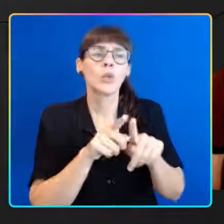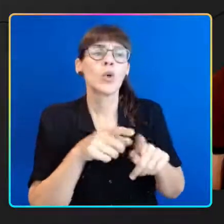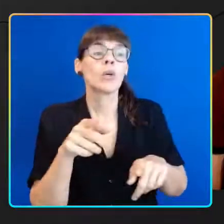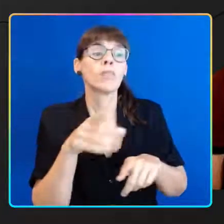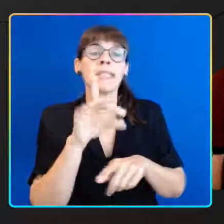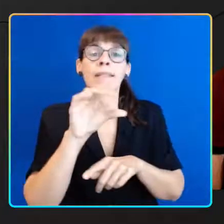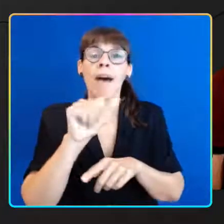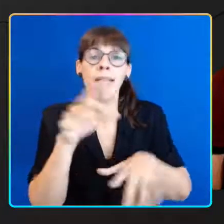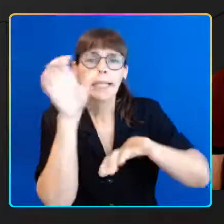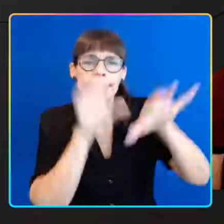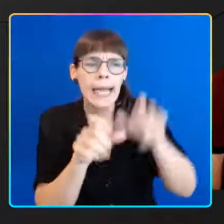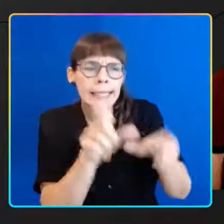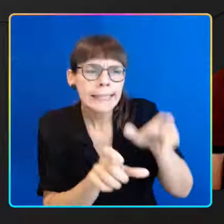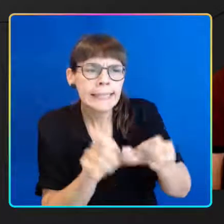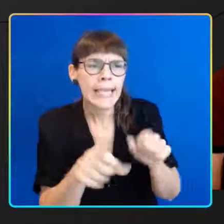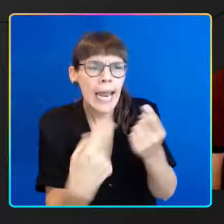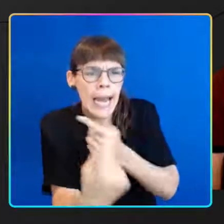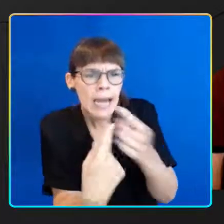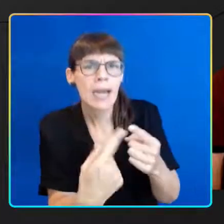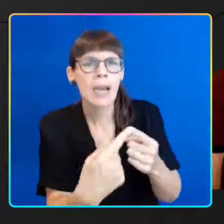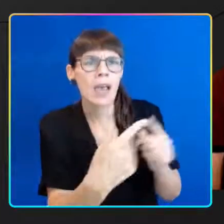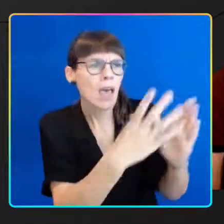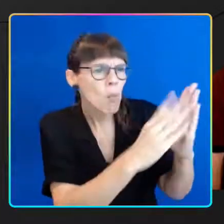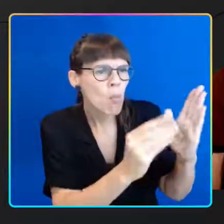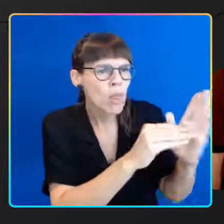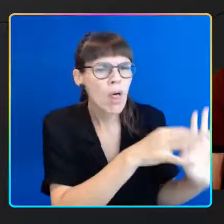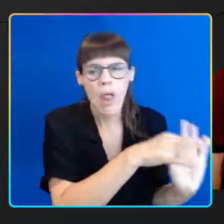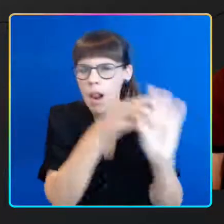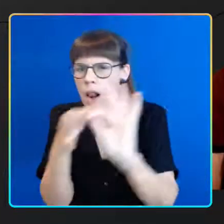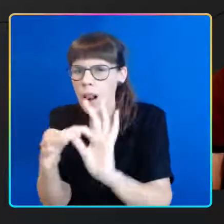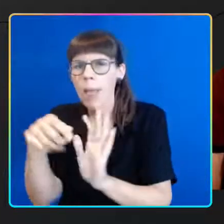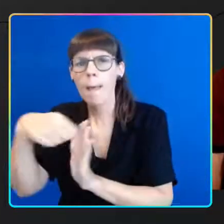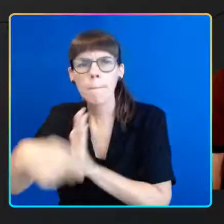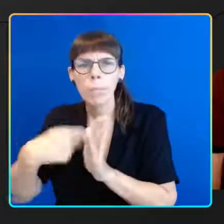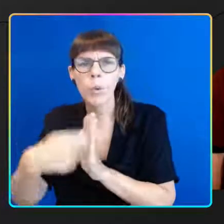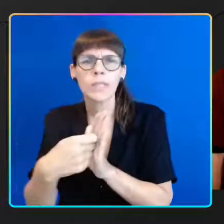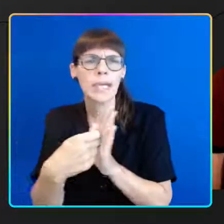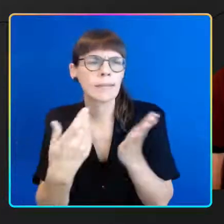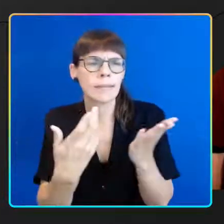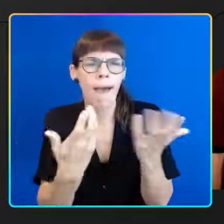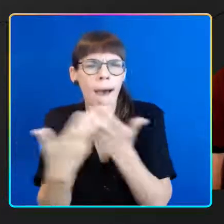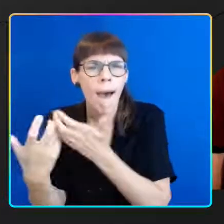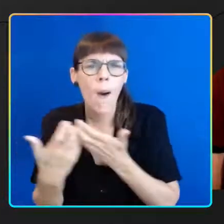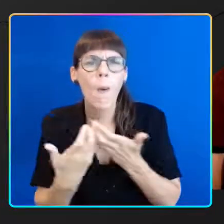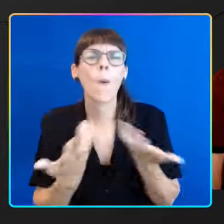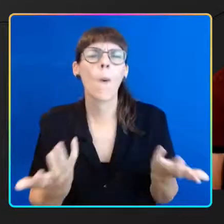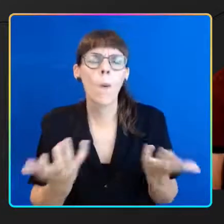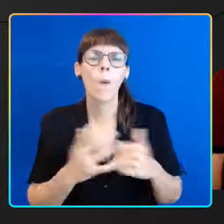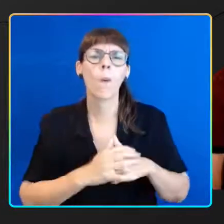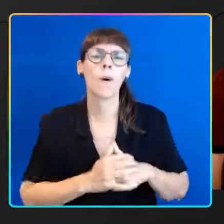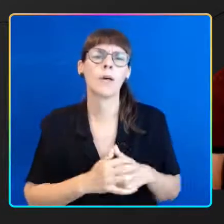their model can fit in on a specific product. It can be a web service or an